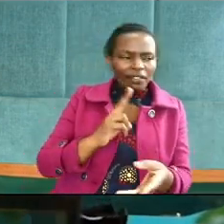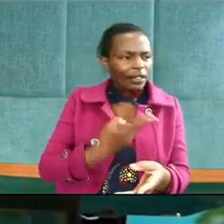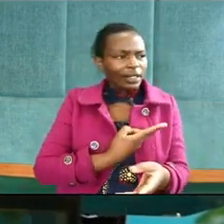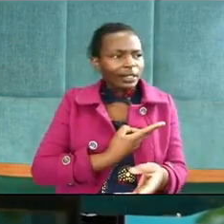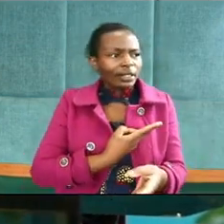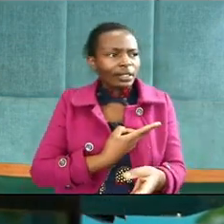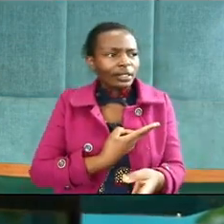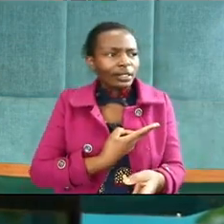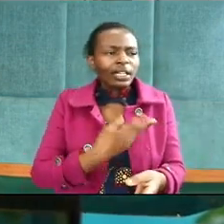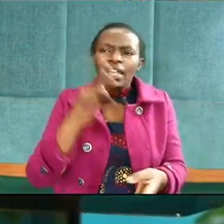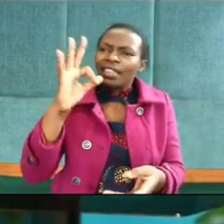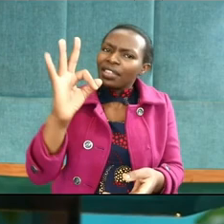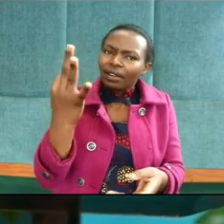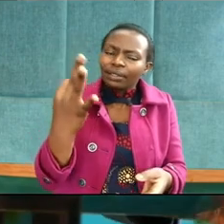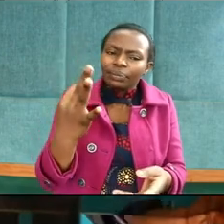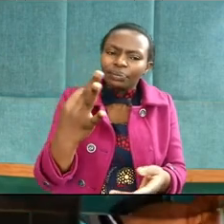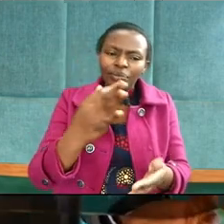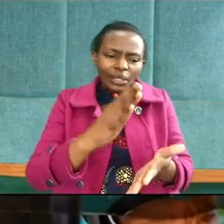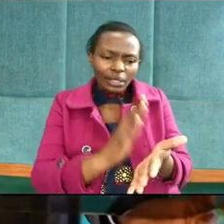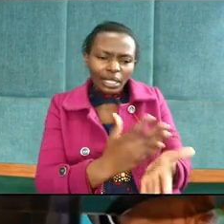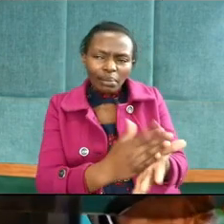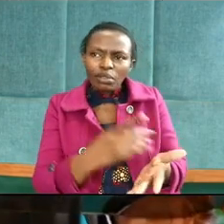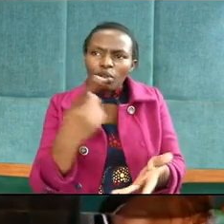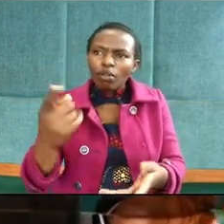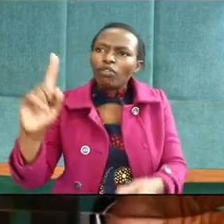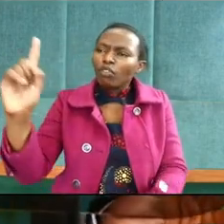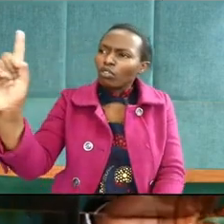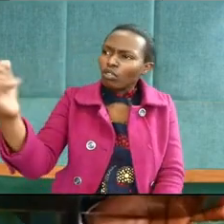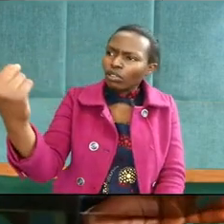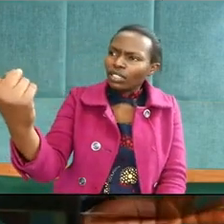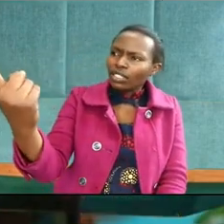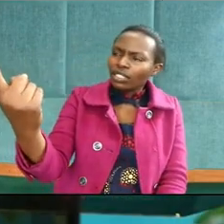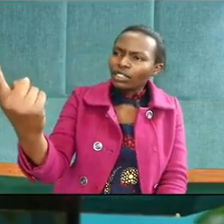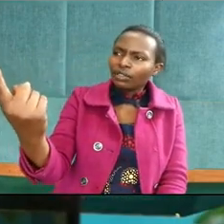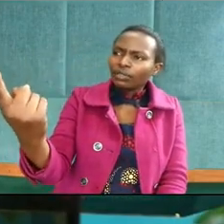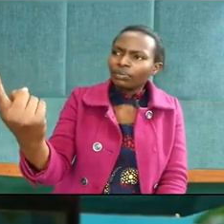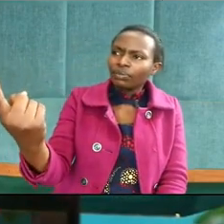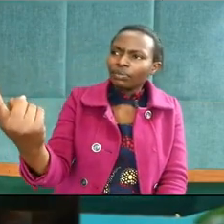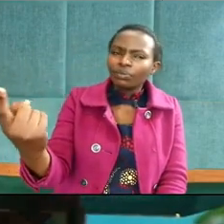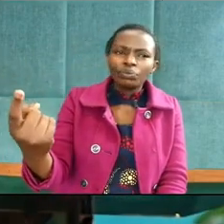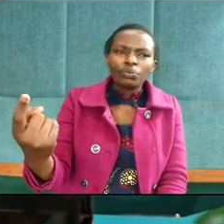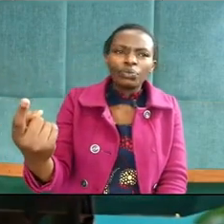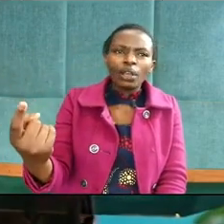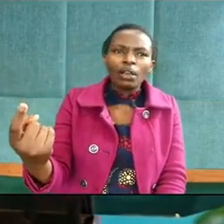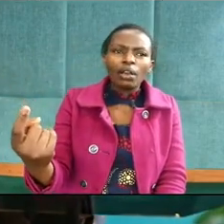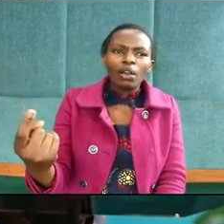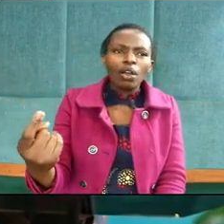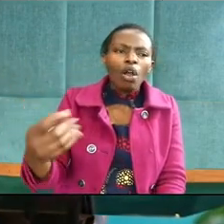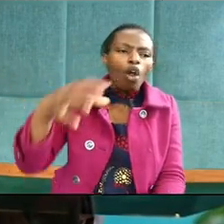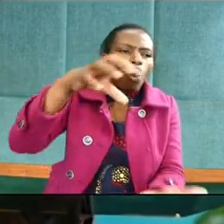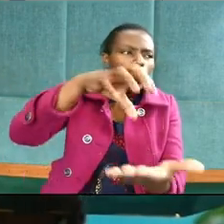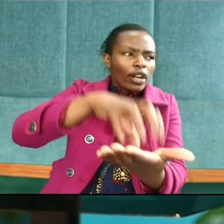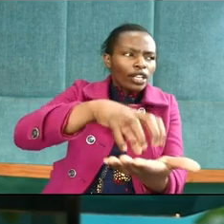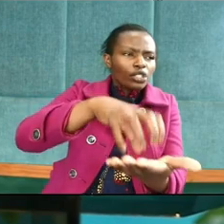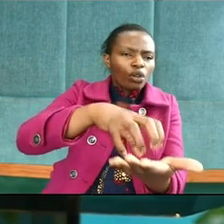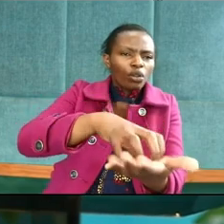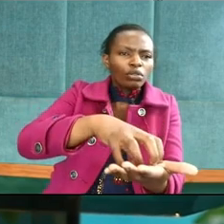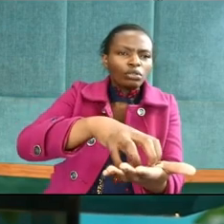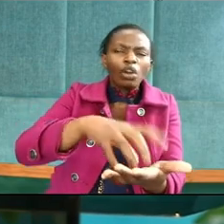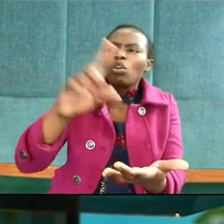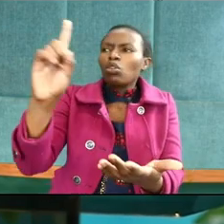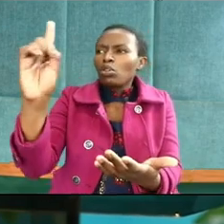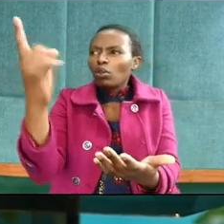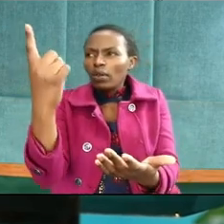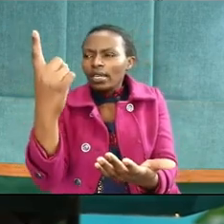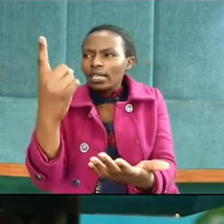of loneliness. Number one is situational loneliness. And they